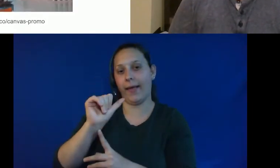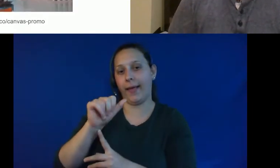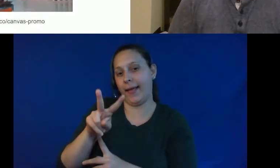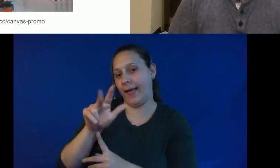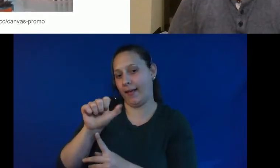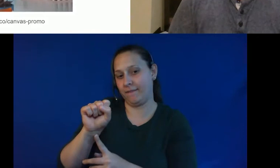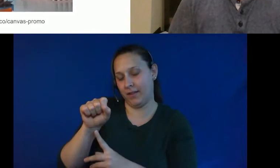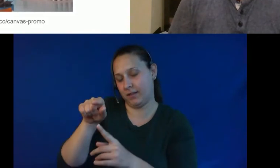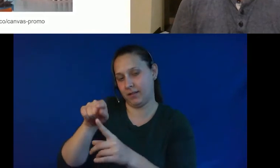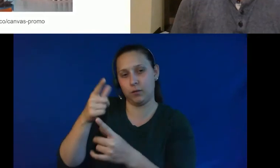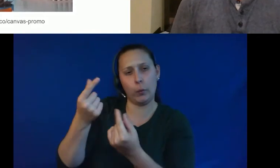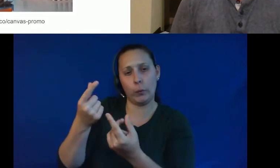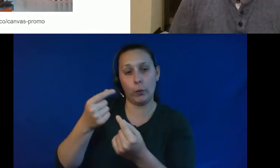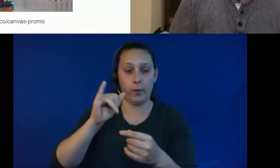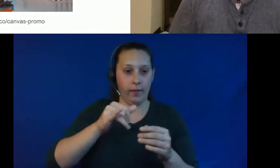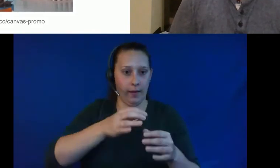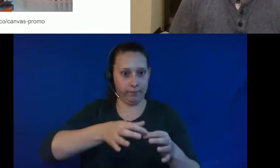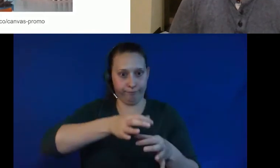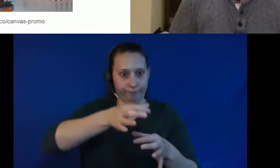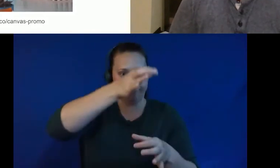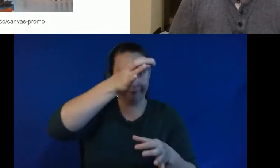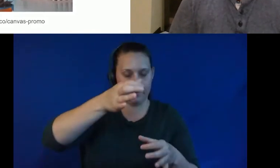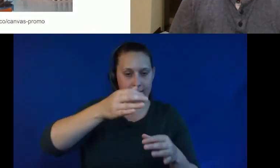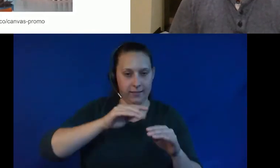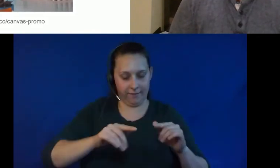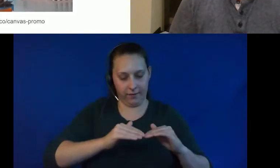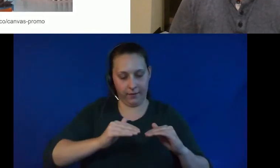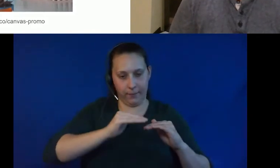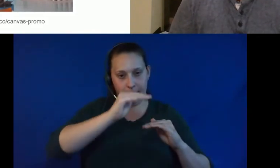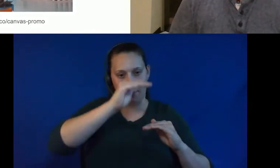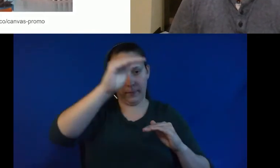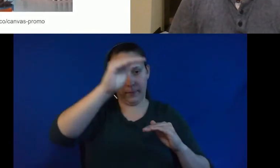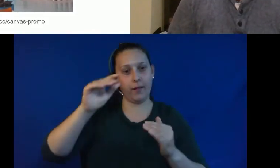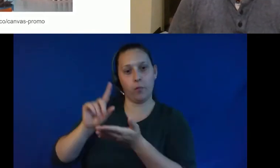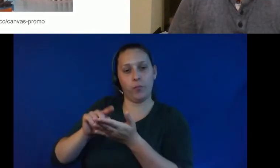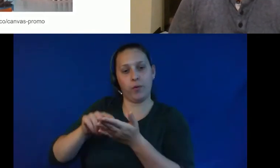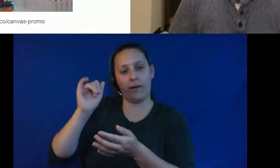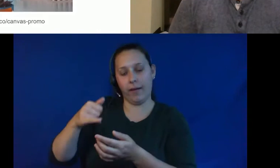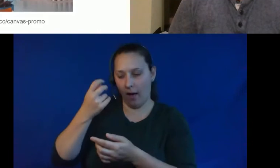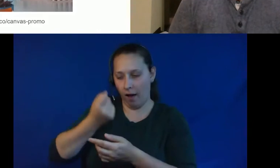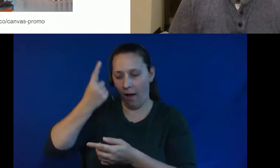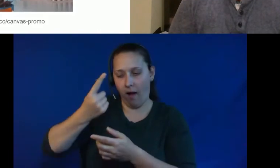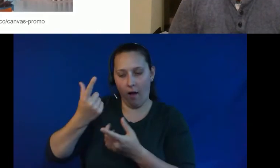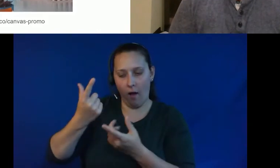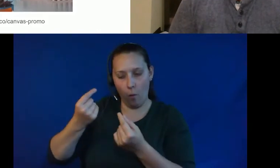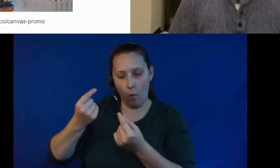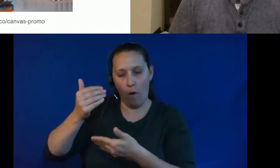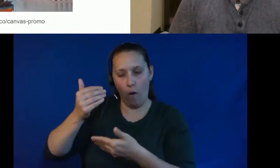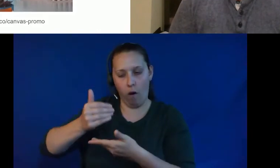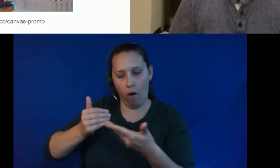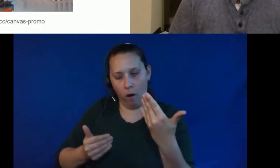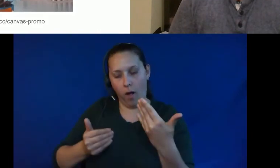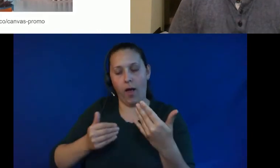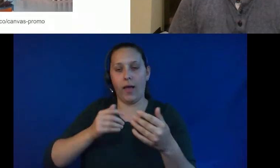takes your model and slices it into little bits so that your printer can read these instructions and lay down the plastic in a